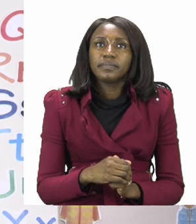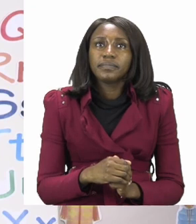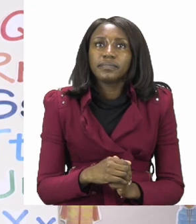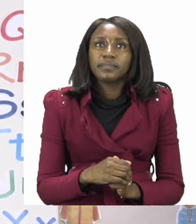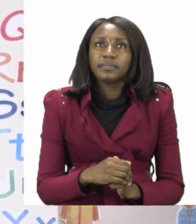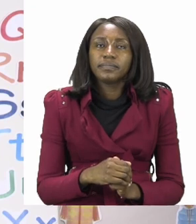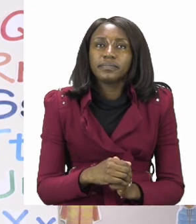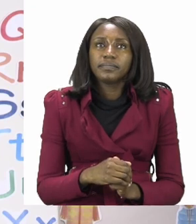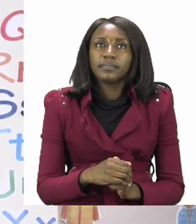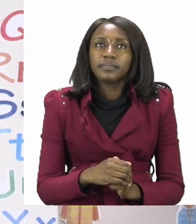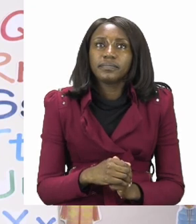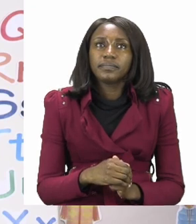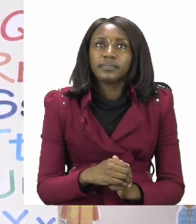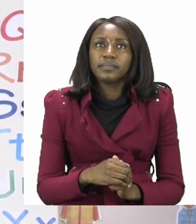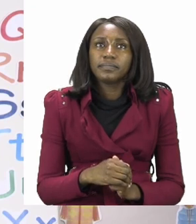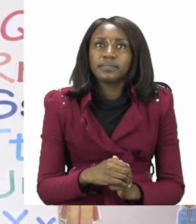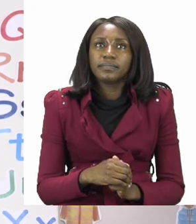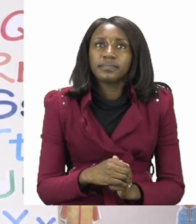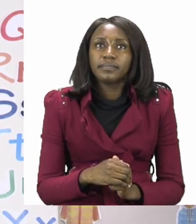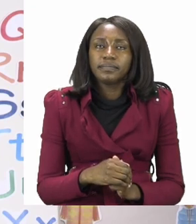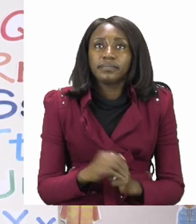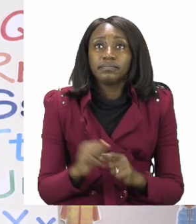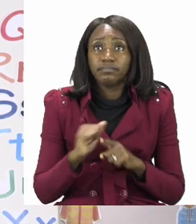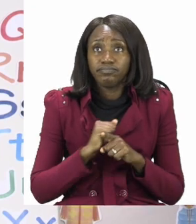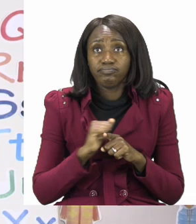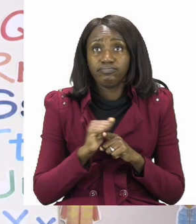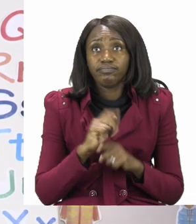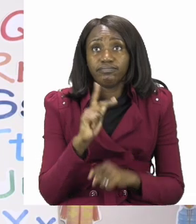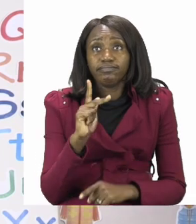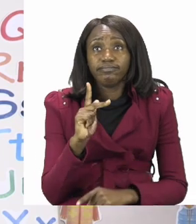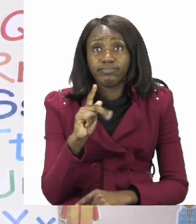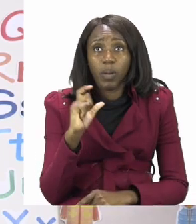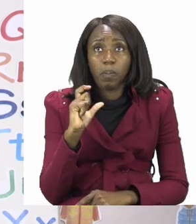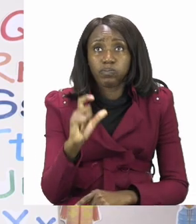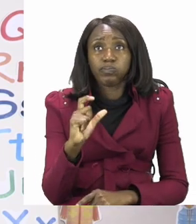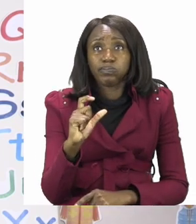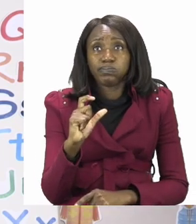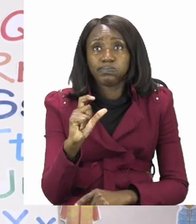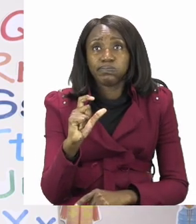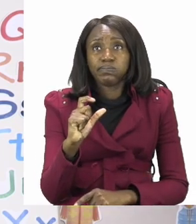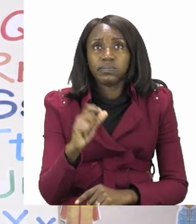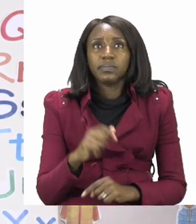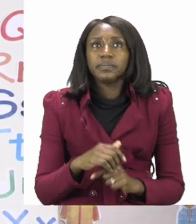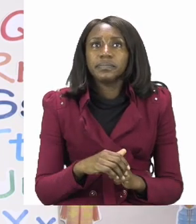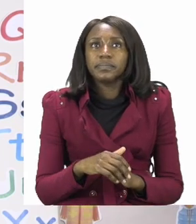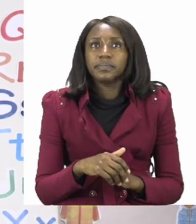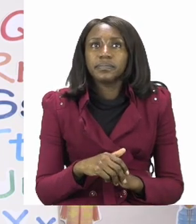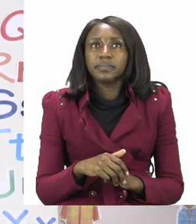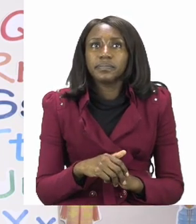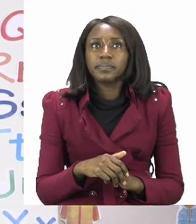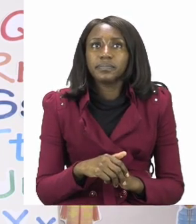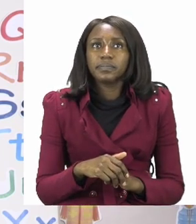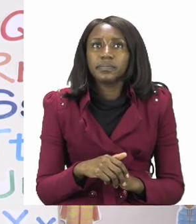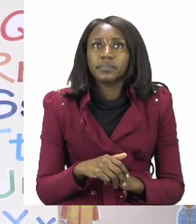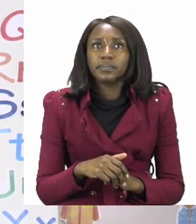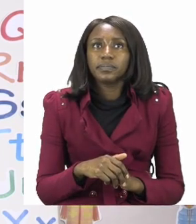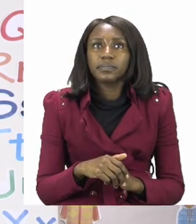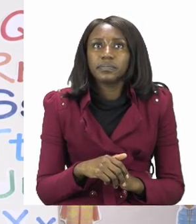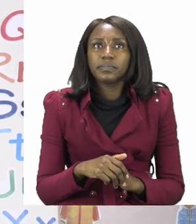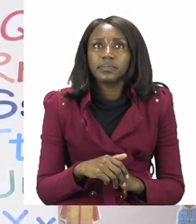by going down, and then we will go